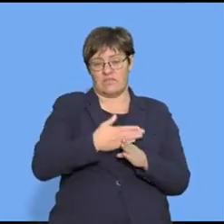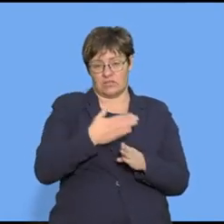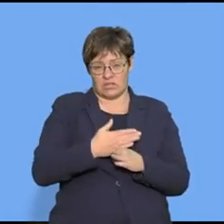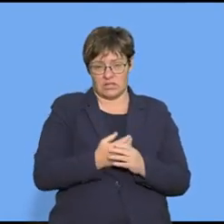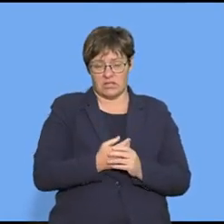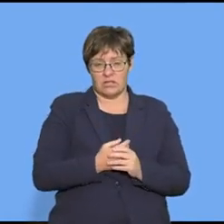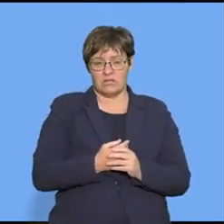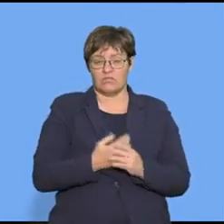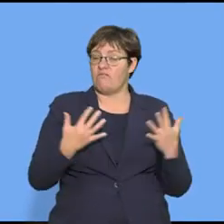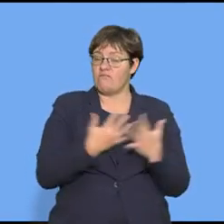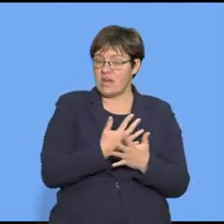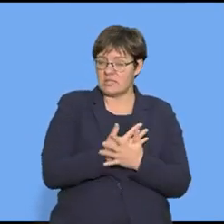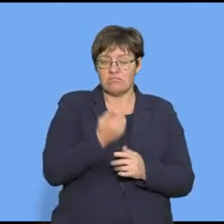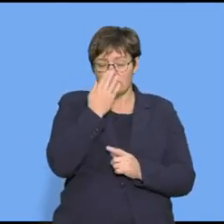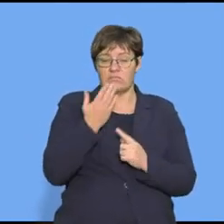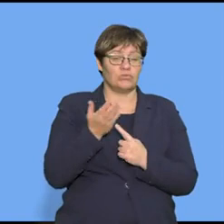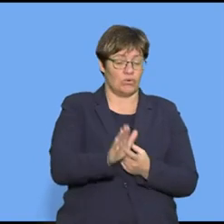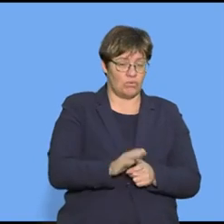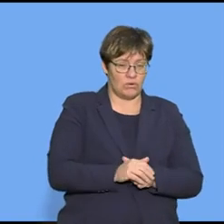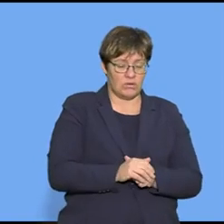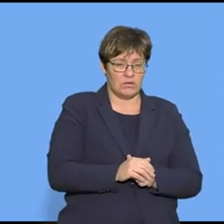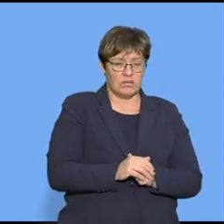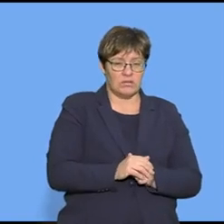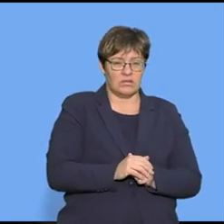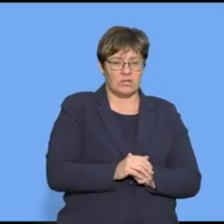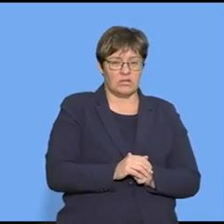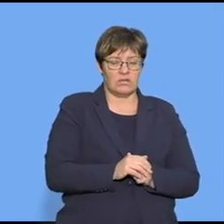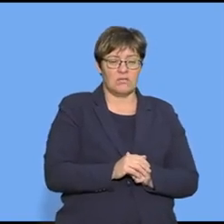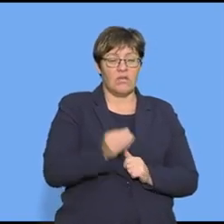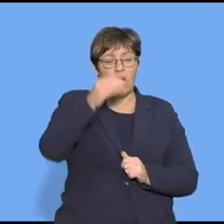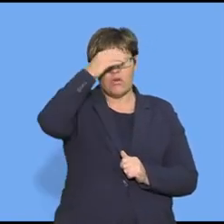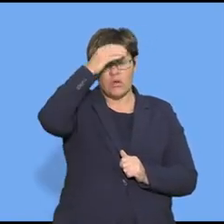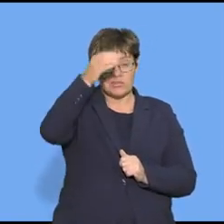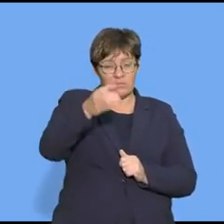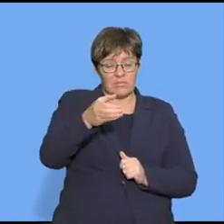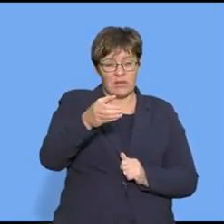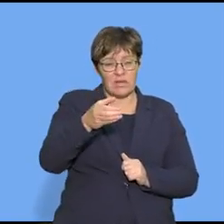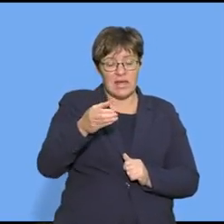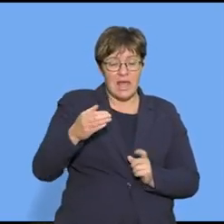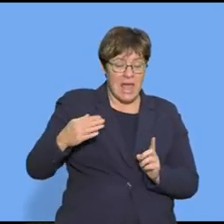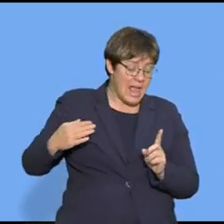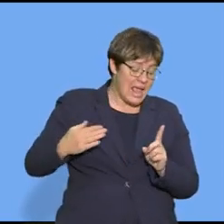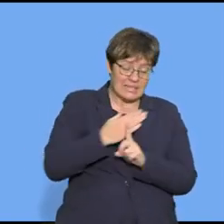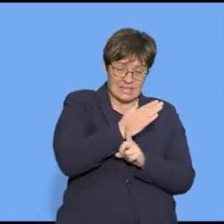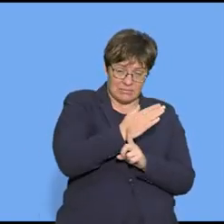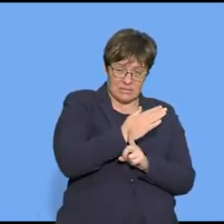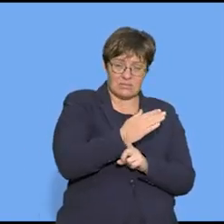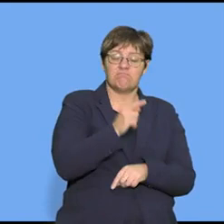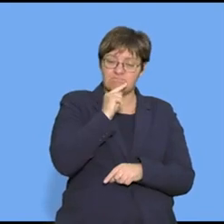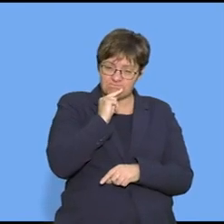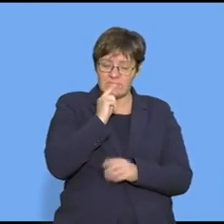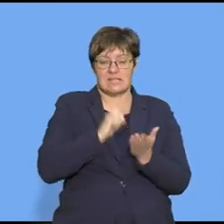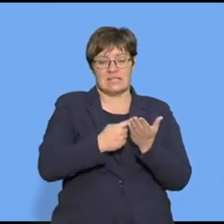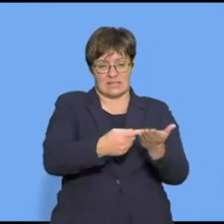So quickly, just to show you this, I'm now going to take the concept of the intercepts to try and talk about